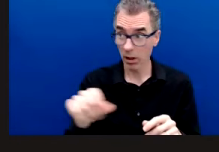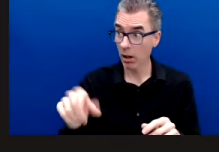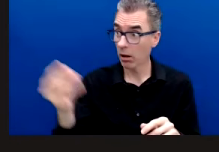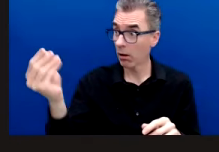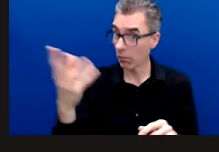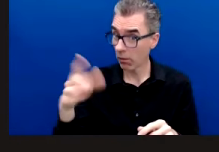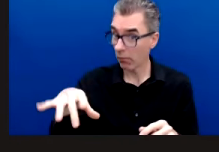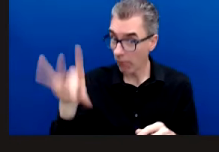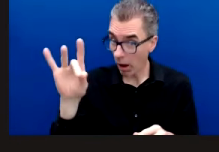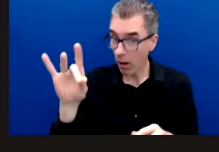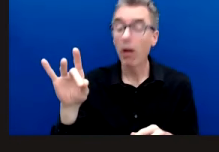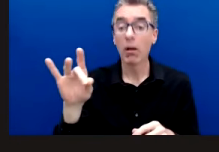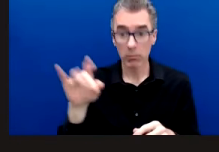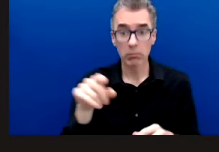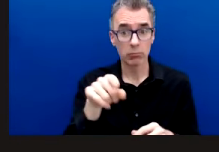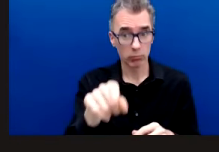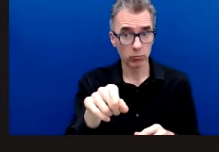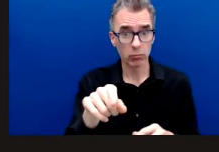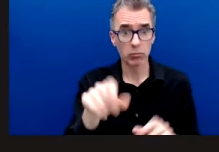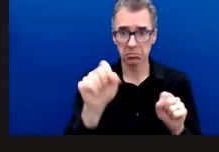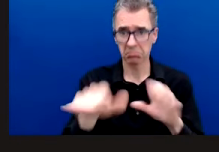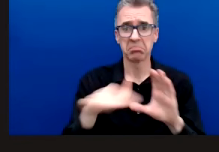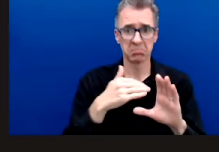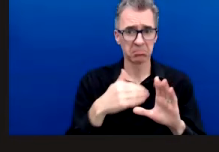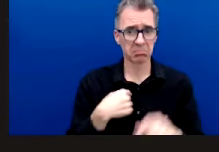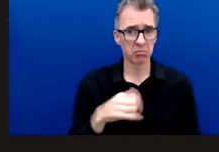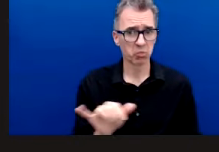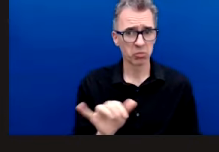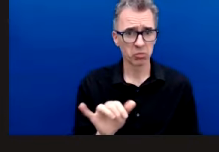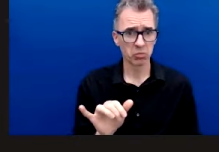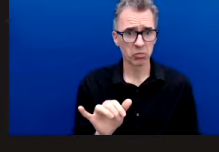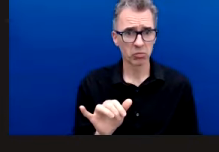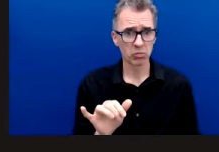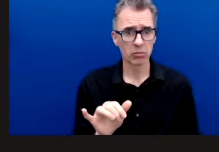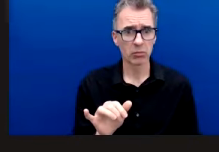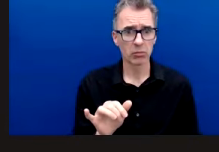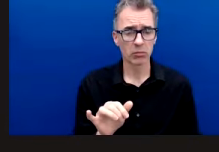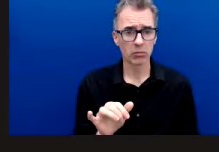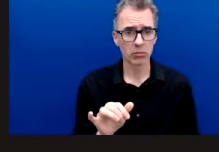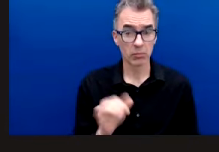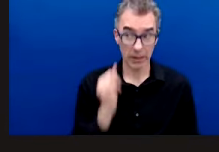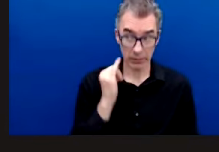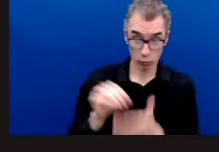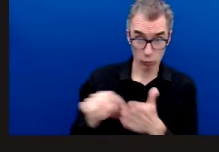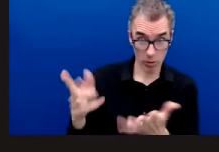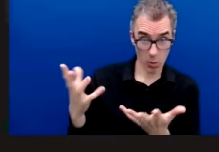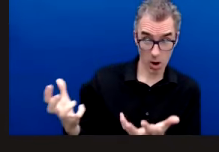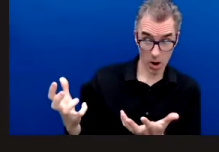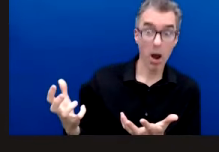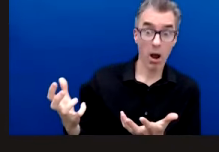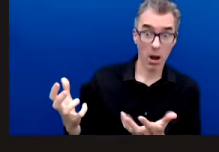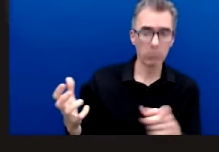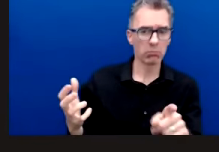you can write me the email as well too, and connect us if that's what the student wants,